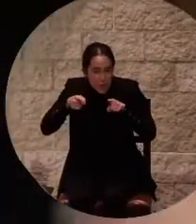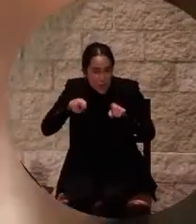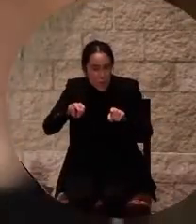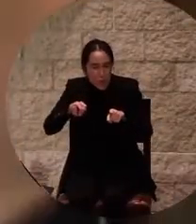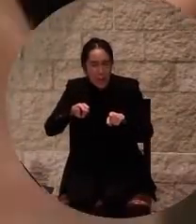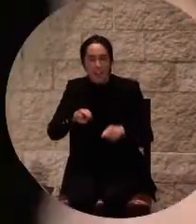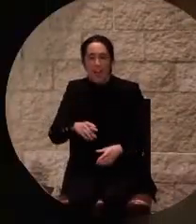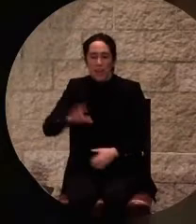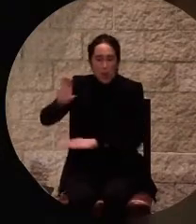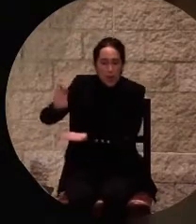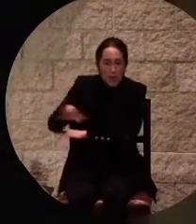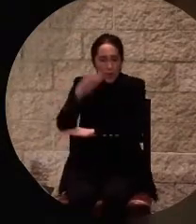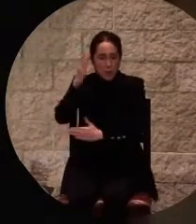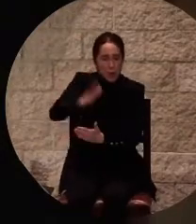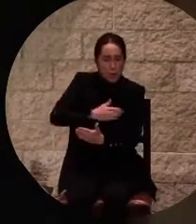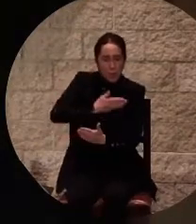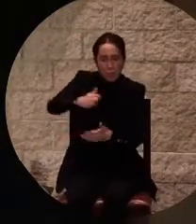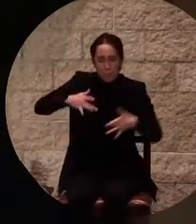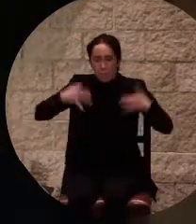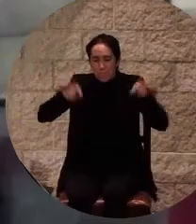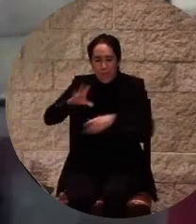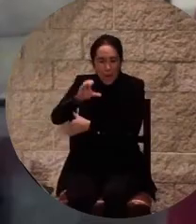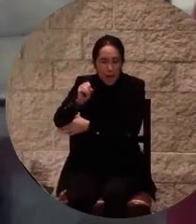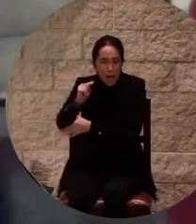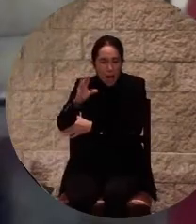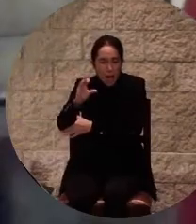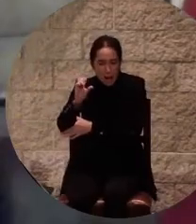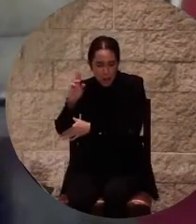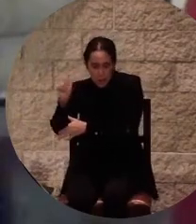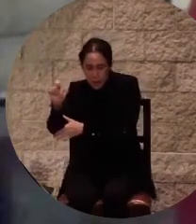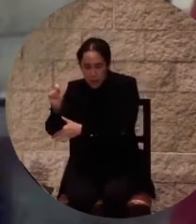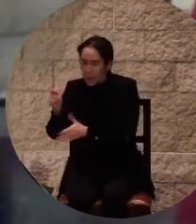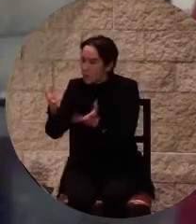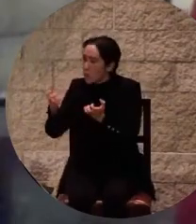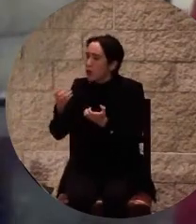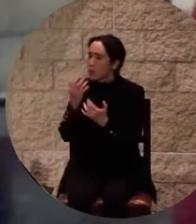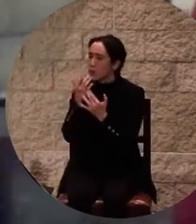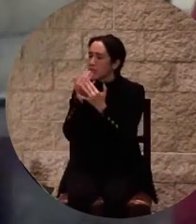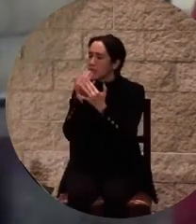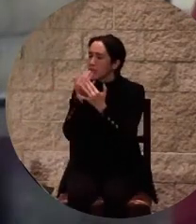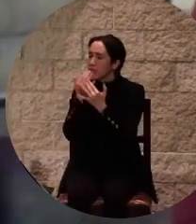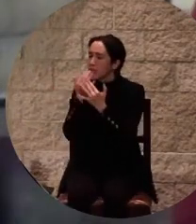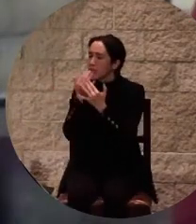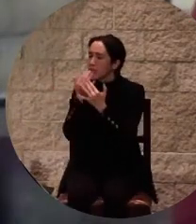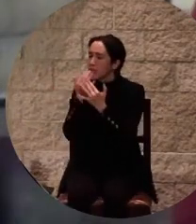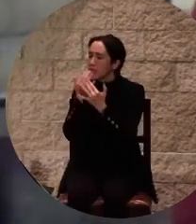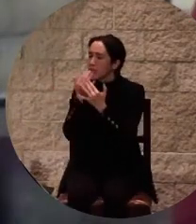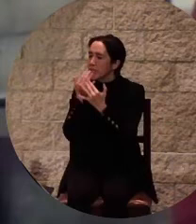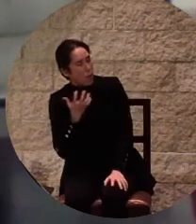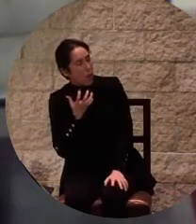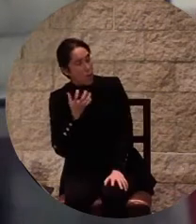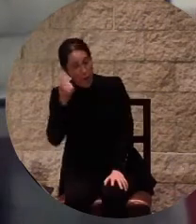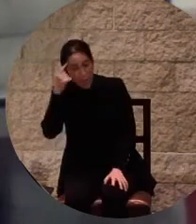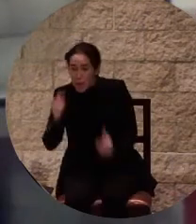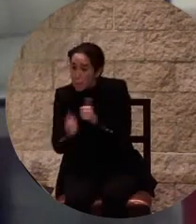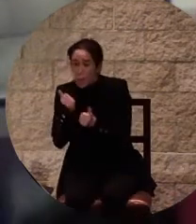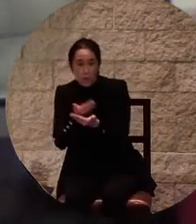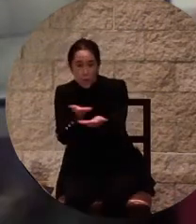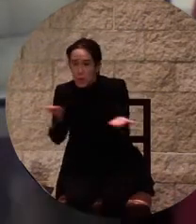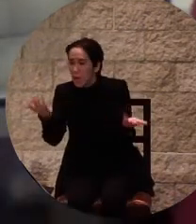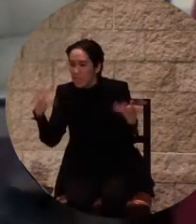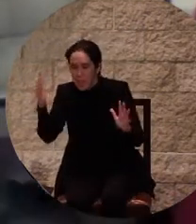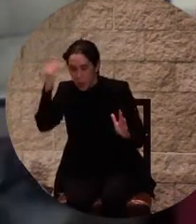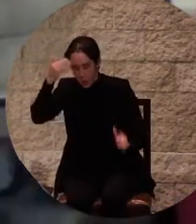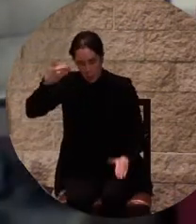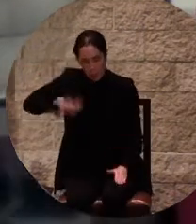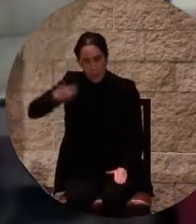concert. What would you like to say to folks? Oh, wow. Well, I think most of you know me. I'm Lisa Herklotz.